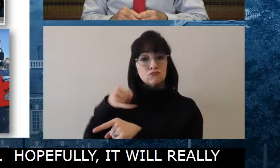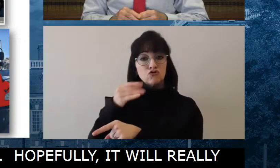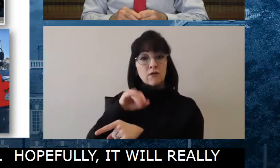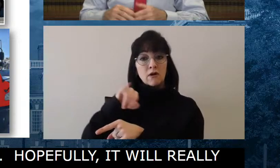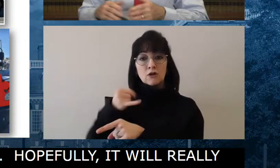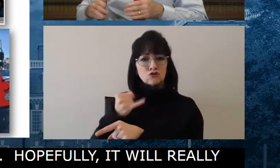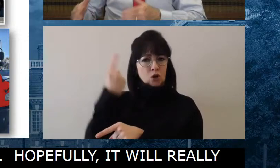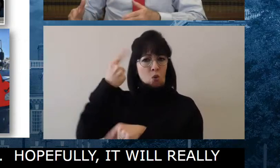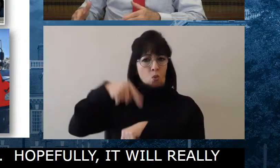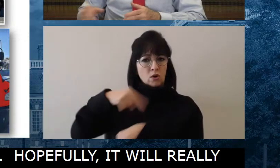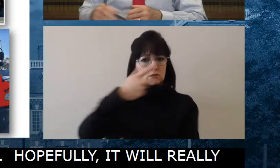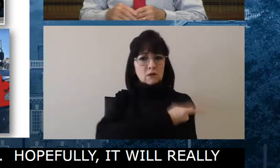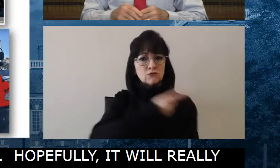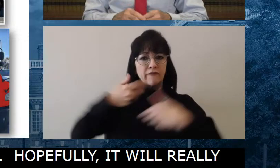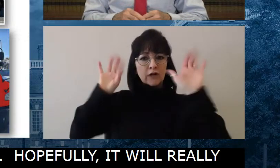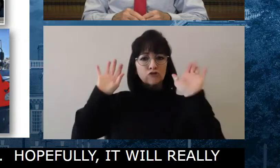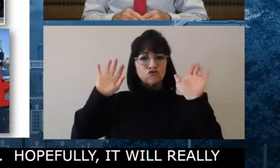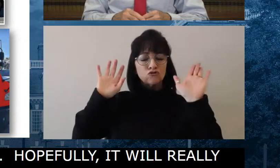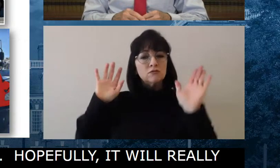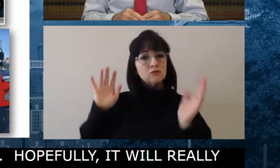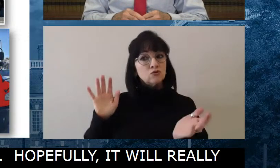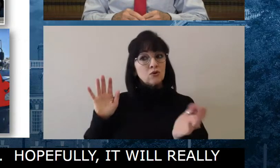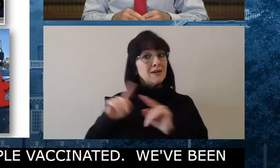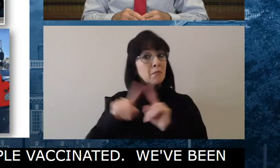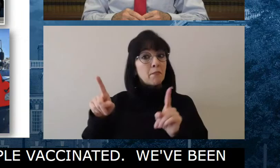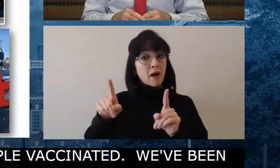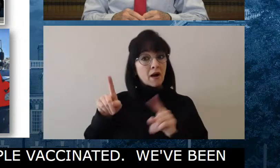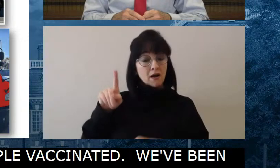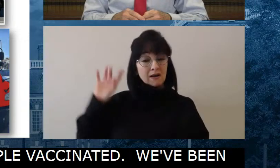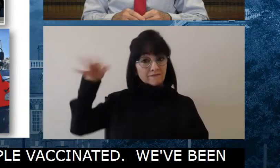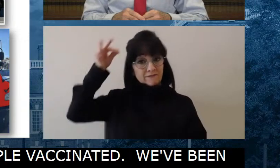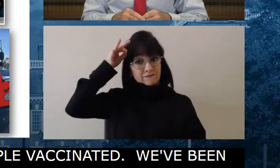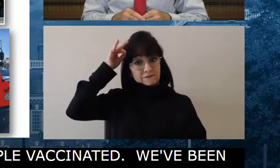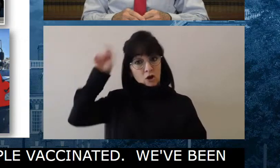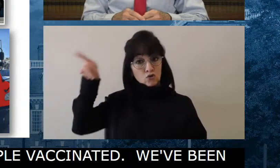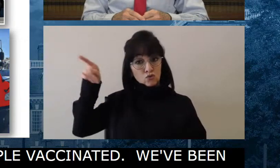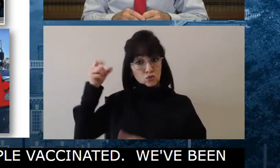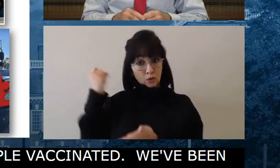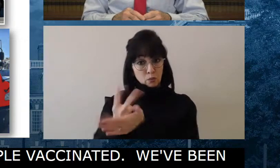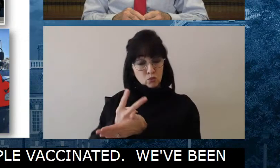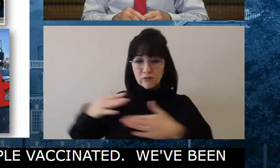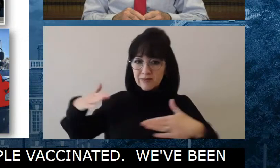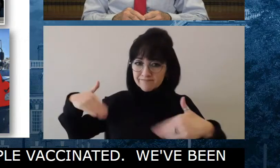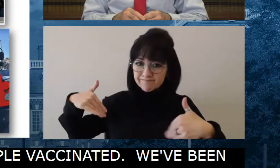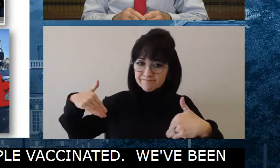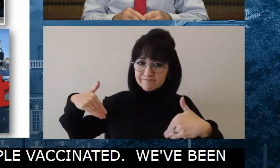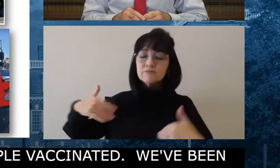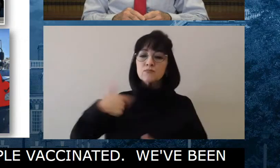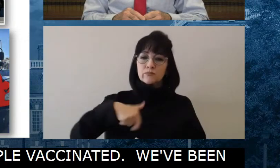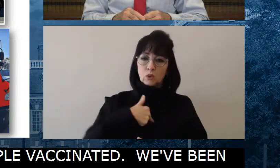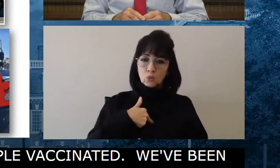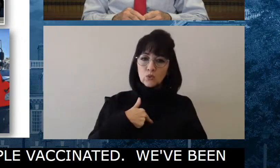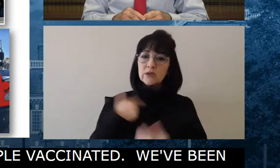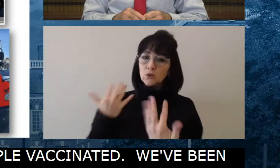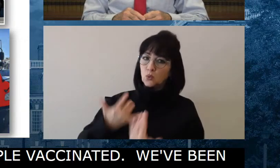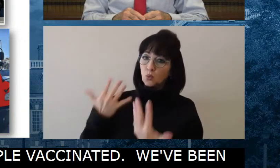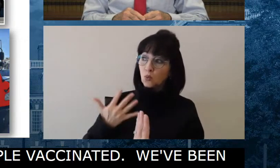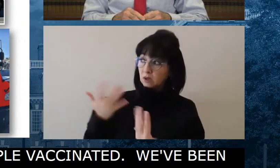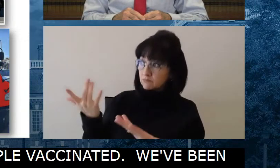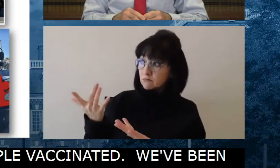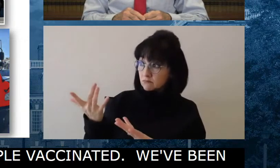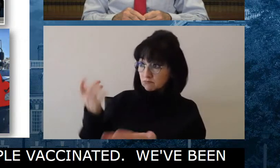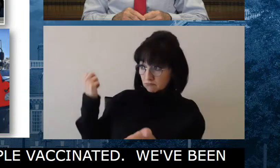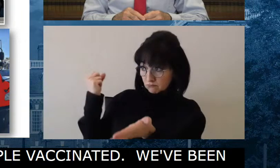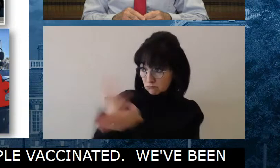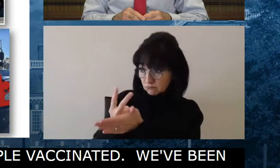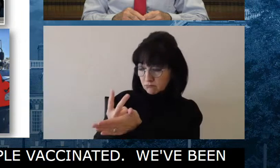that there's a small amount of supply initially that will be distributed, something like 2 million